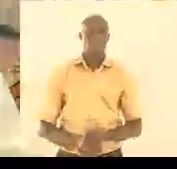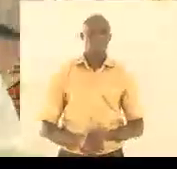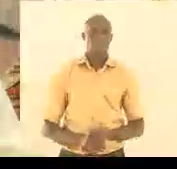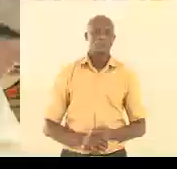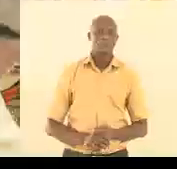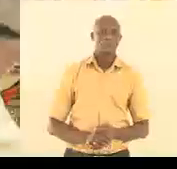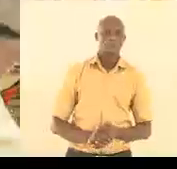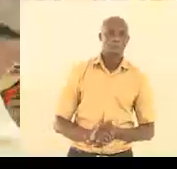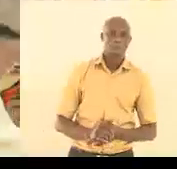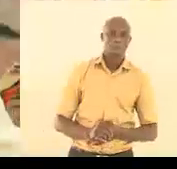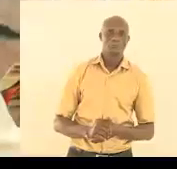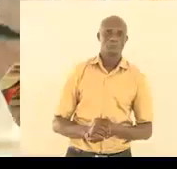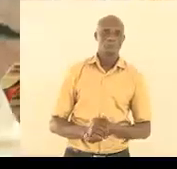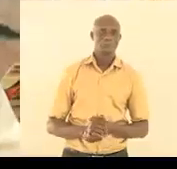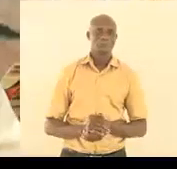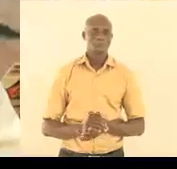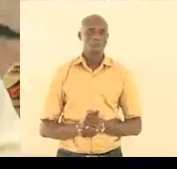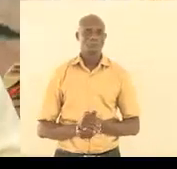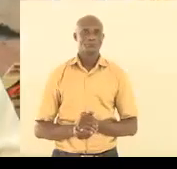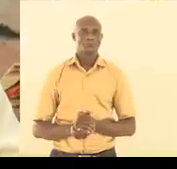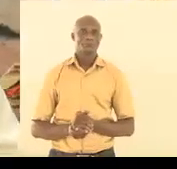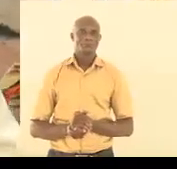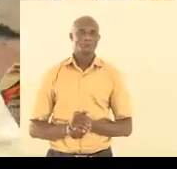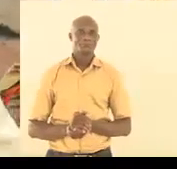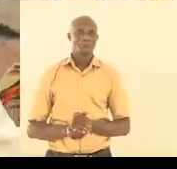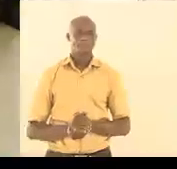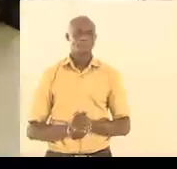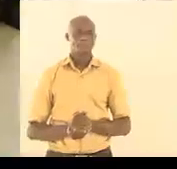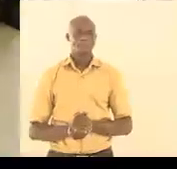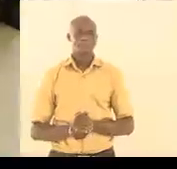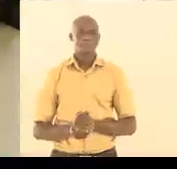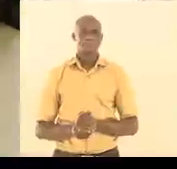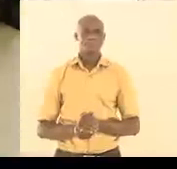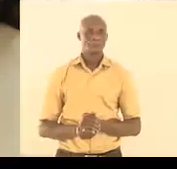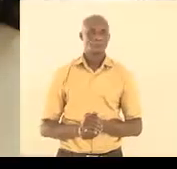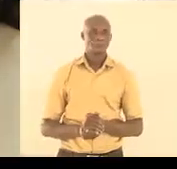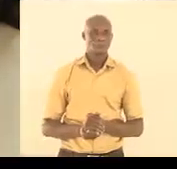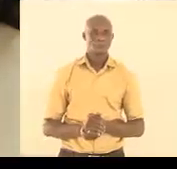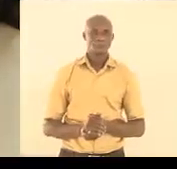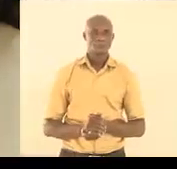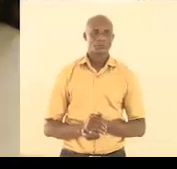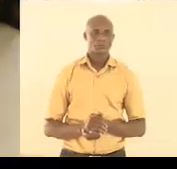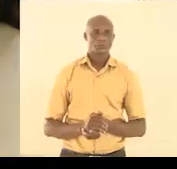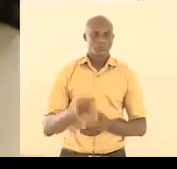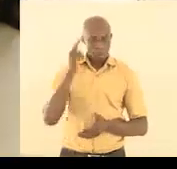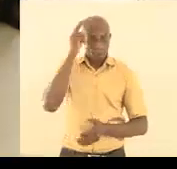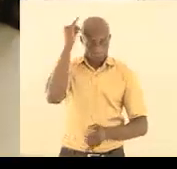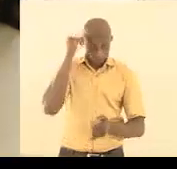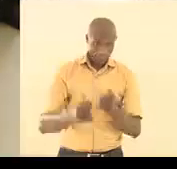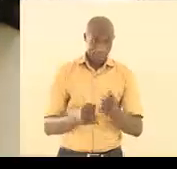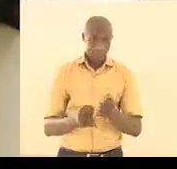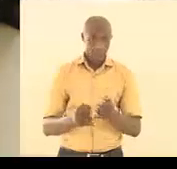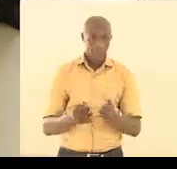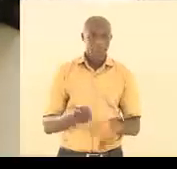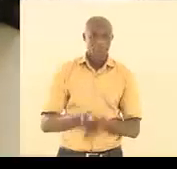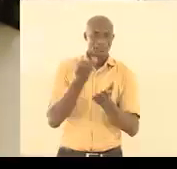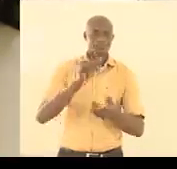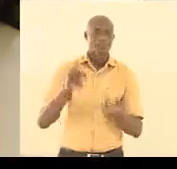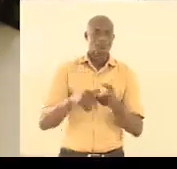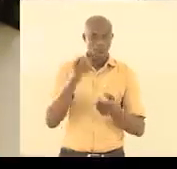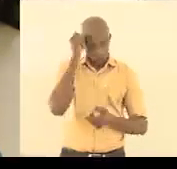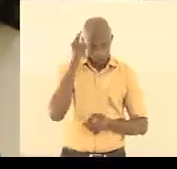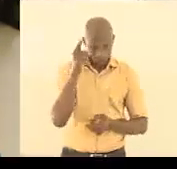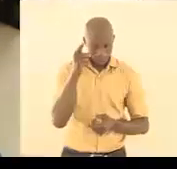You may be the next to win an encyclopedia. And what finally helped them to recognize him was after Jesus